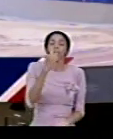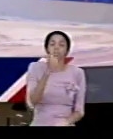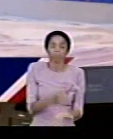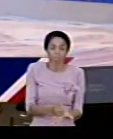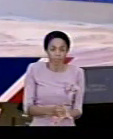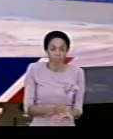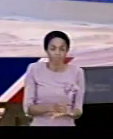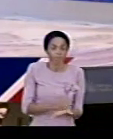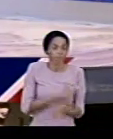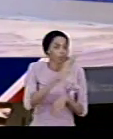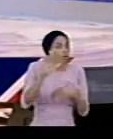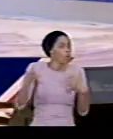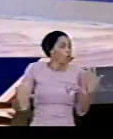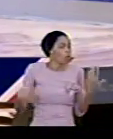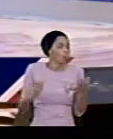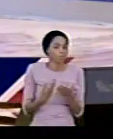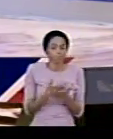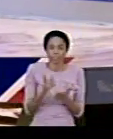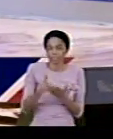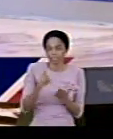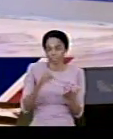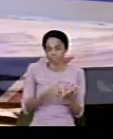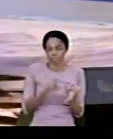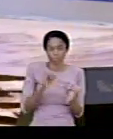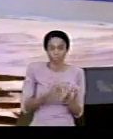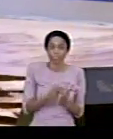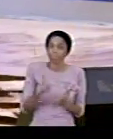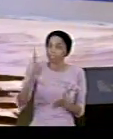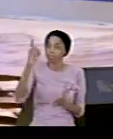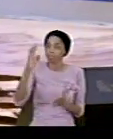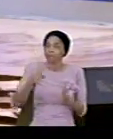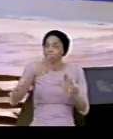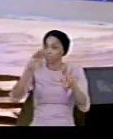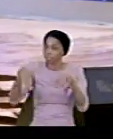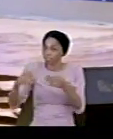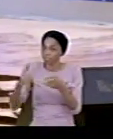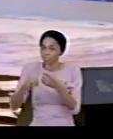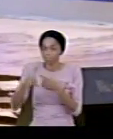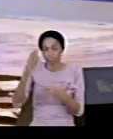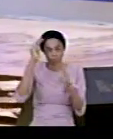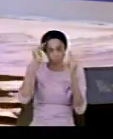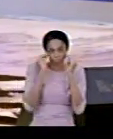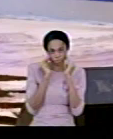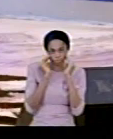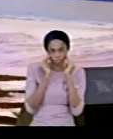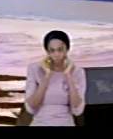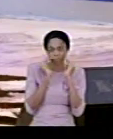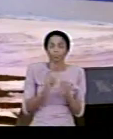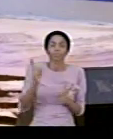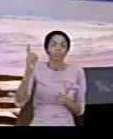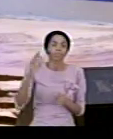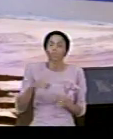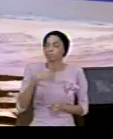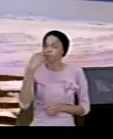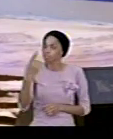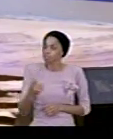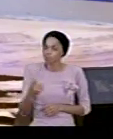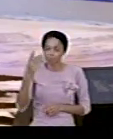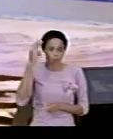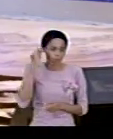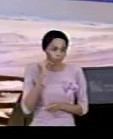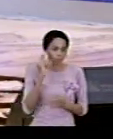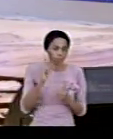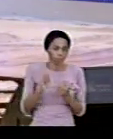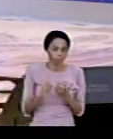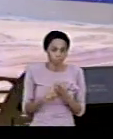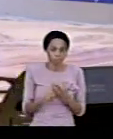All the law that God revealed to Moses, God told Moses to collect